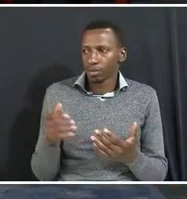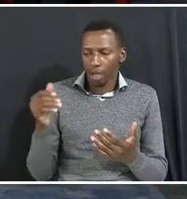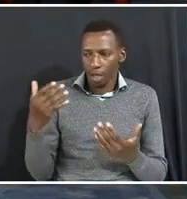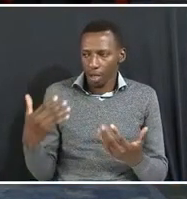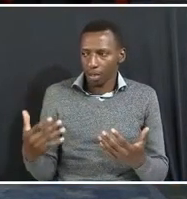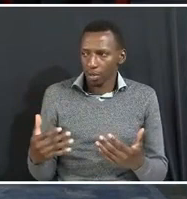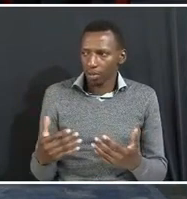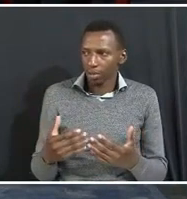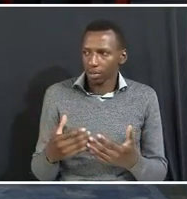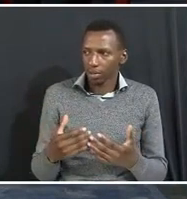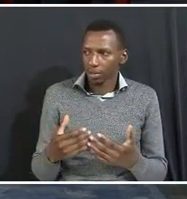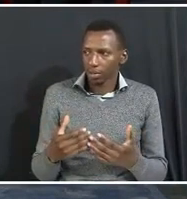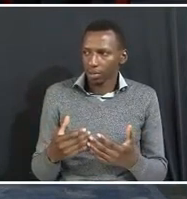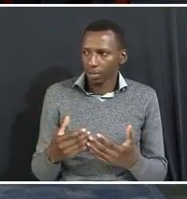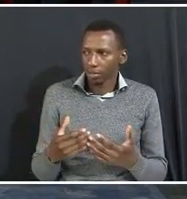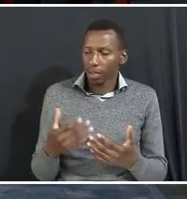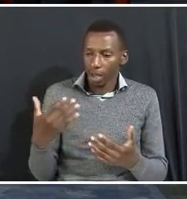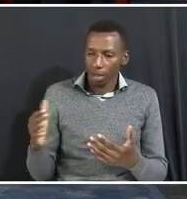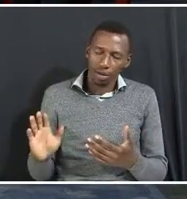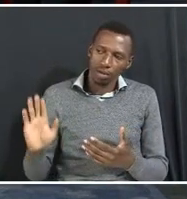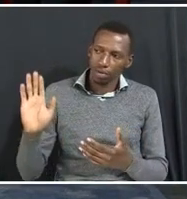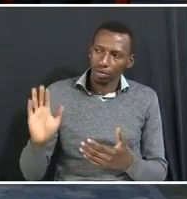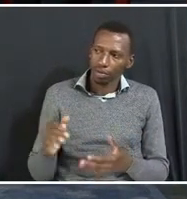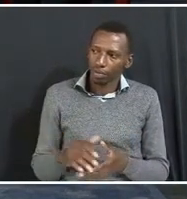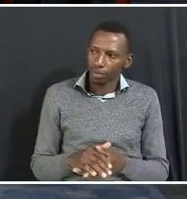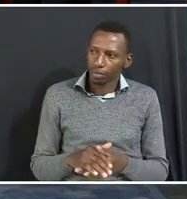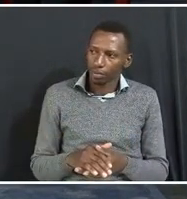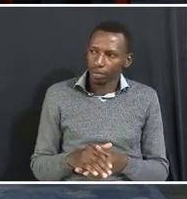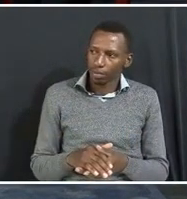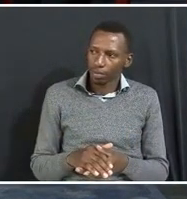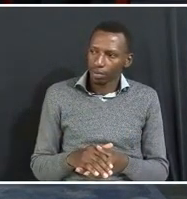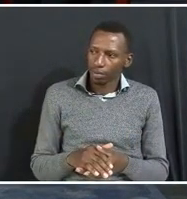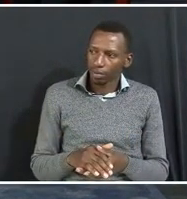community service and not the deacons?